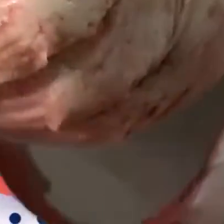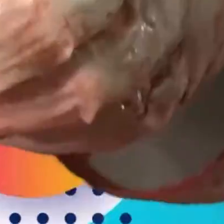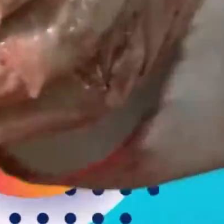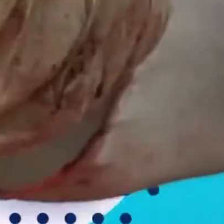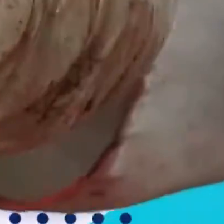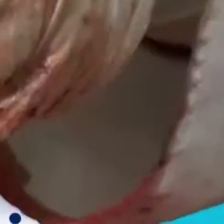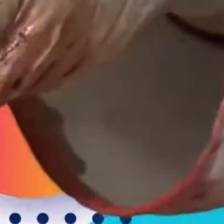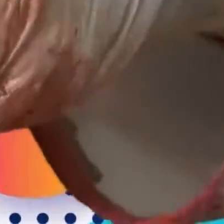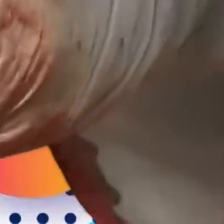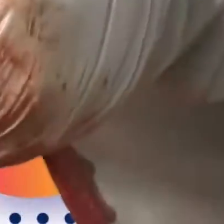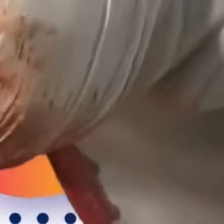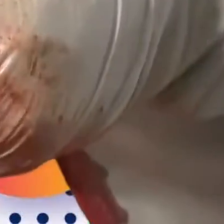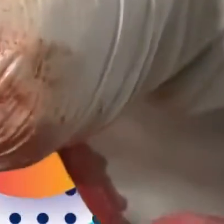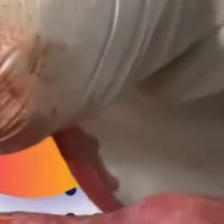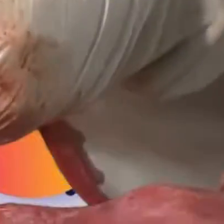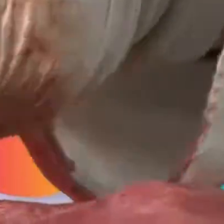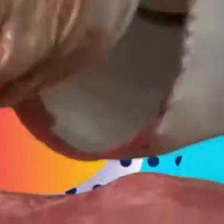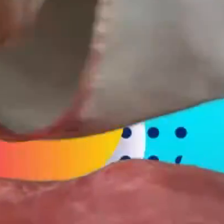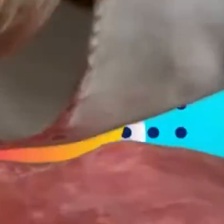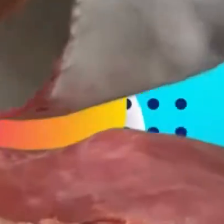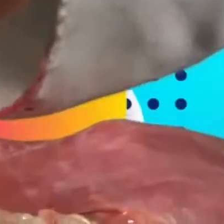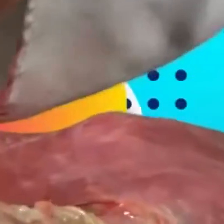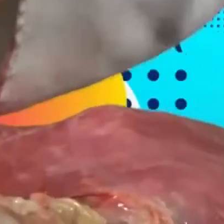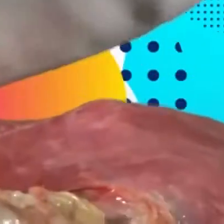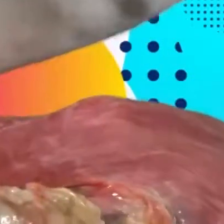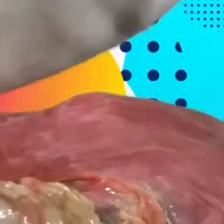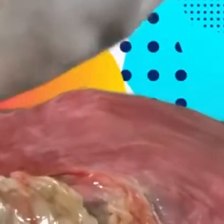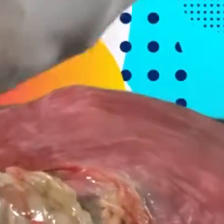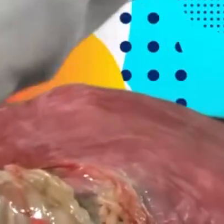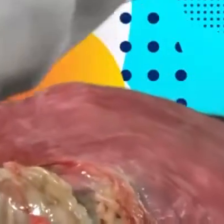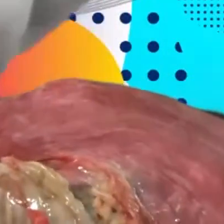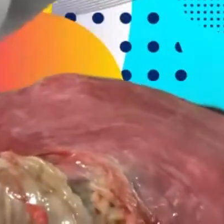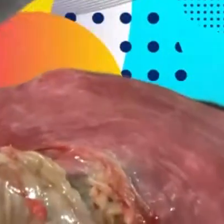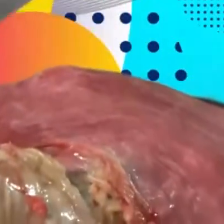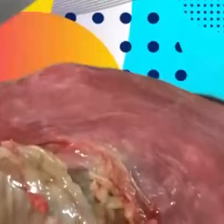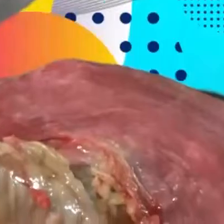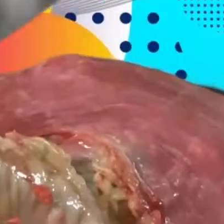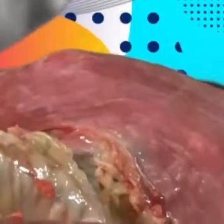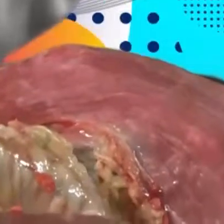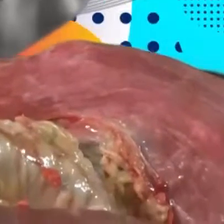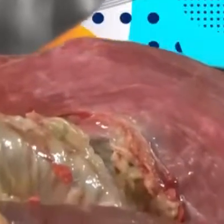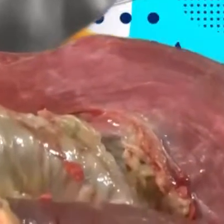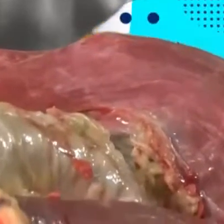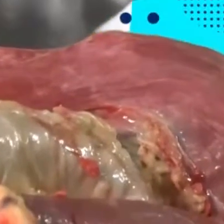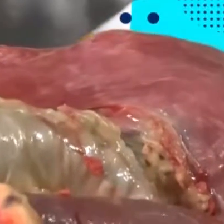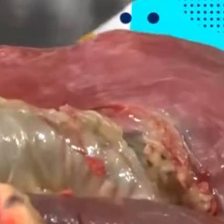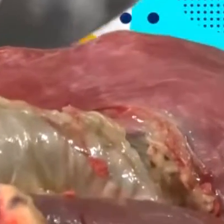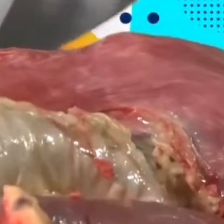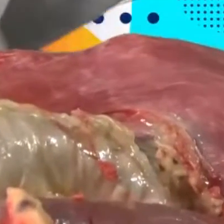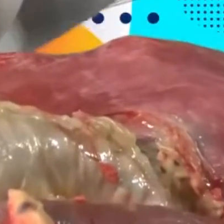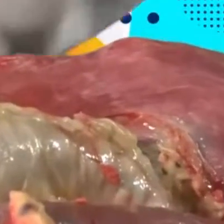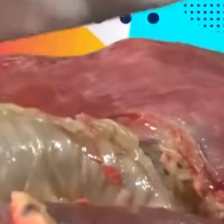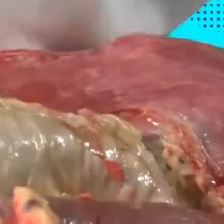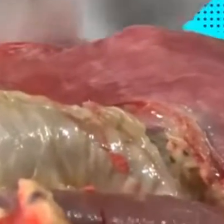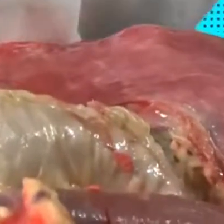actually areolar connective tissue. It's the most abundant connective tissue in the body. And you see here, look what I'm doing. I can cut